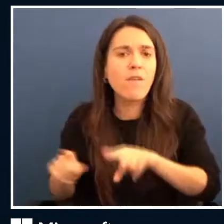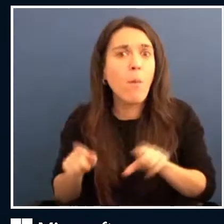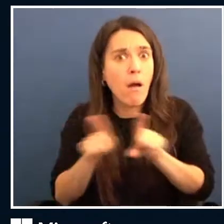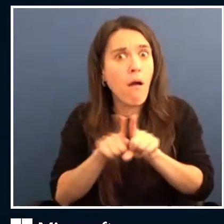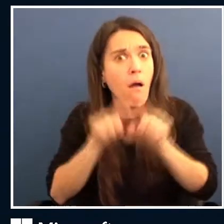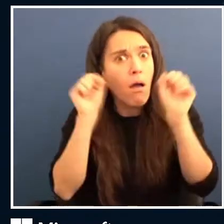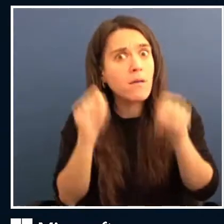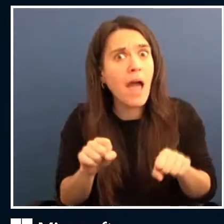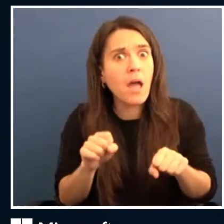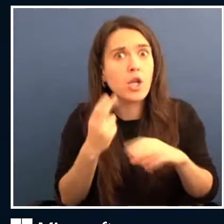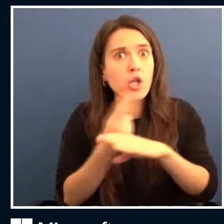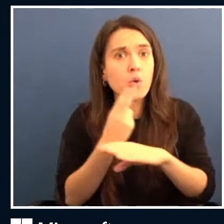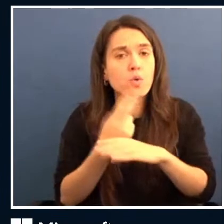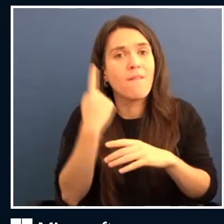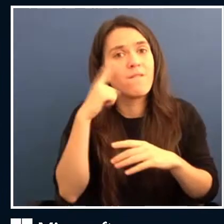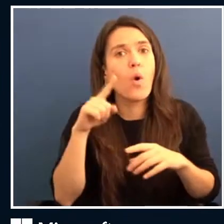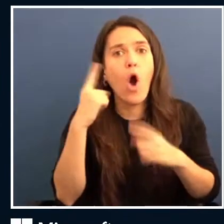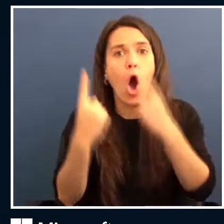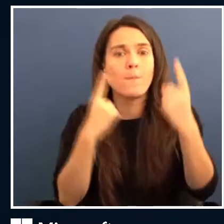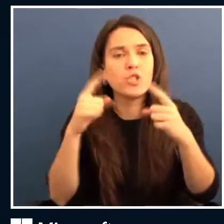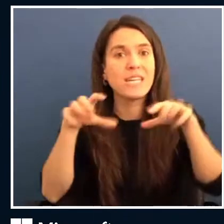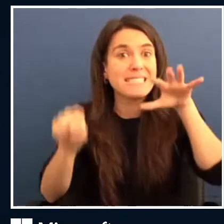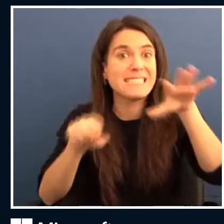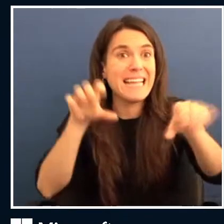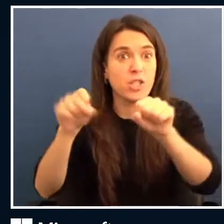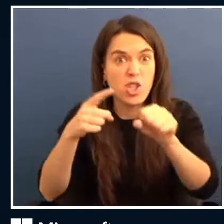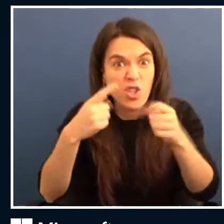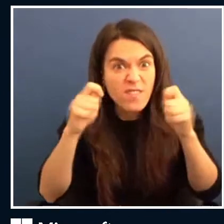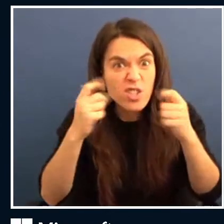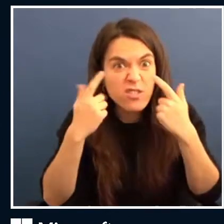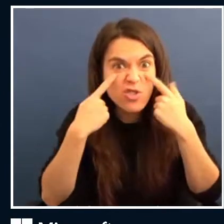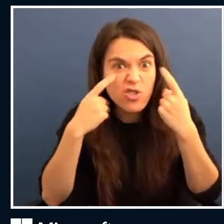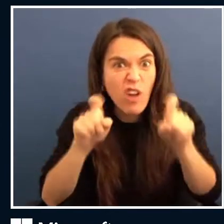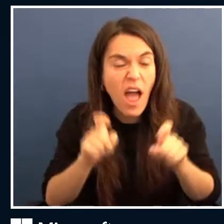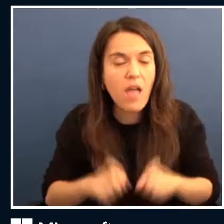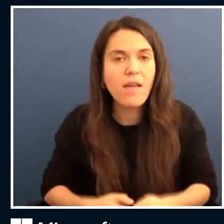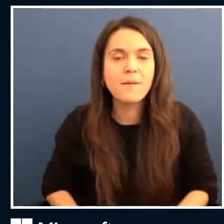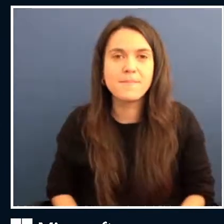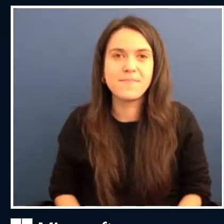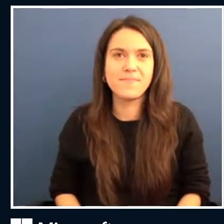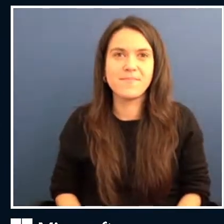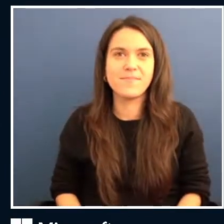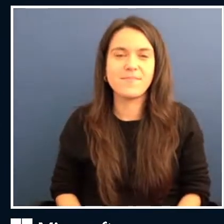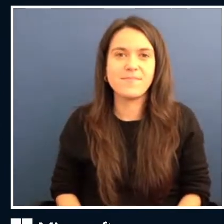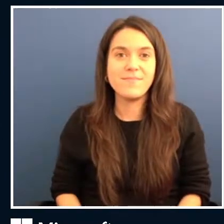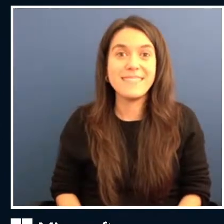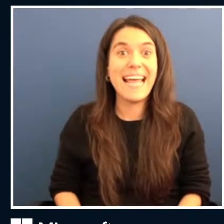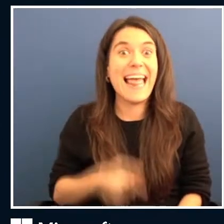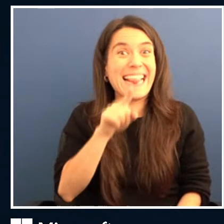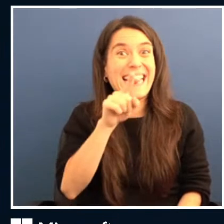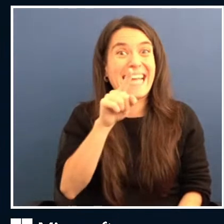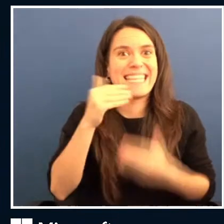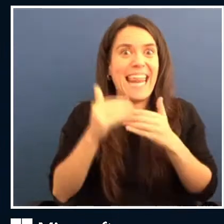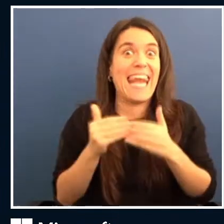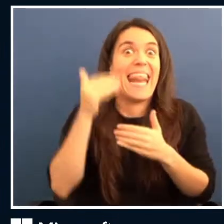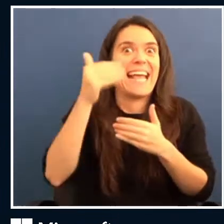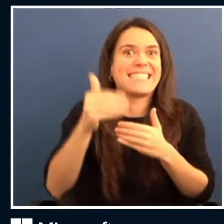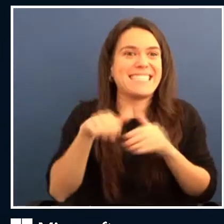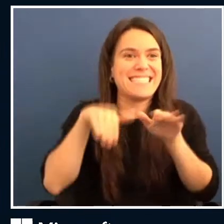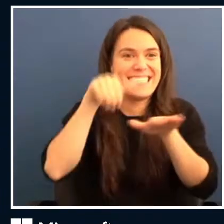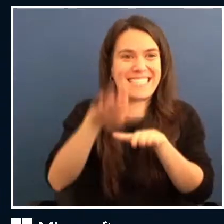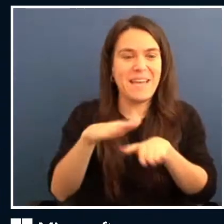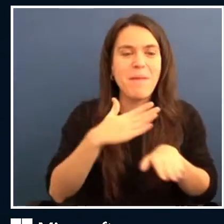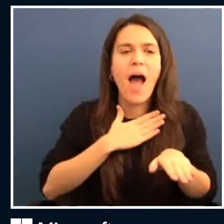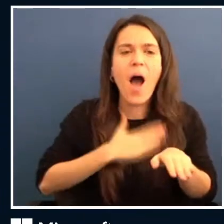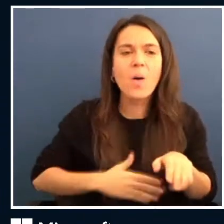detection task. Did you have a chance to try it for object detection? That's like the next step I have. One thing I wanted to try to do is to